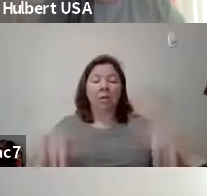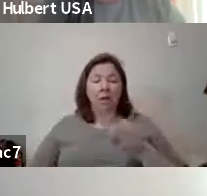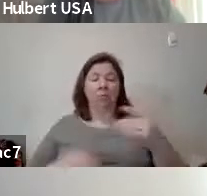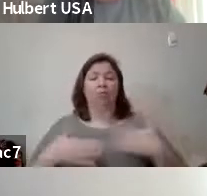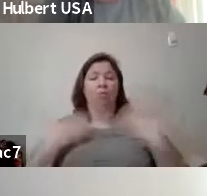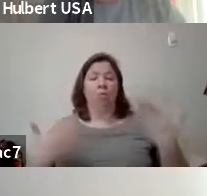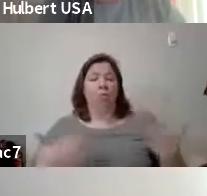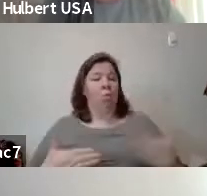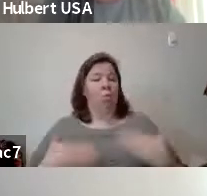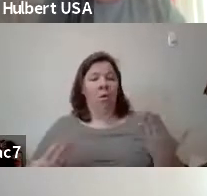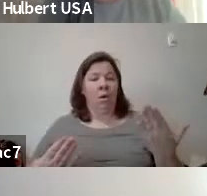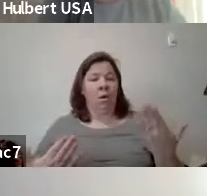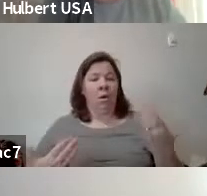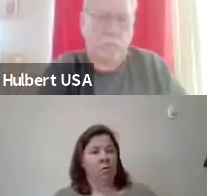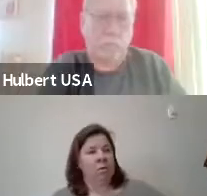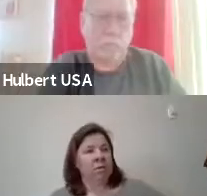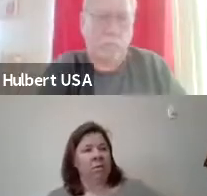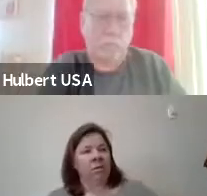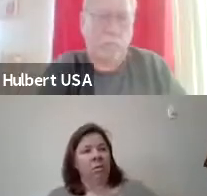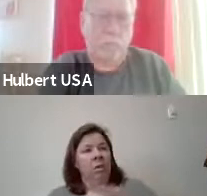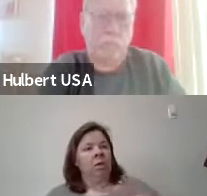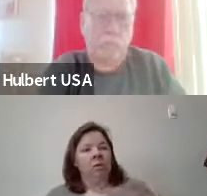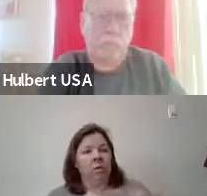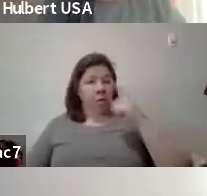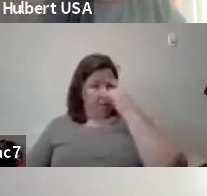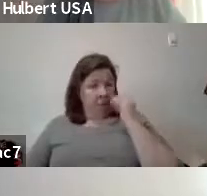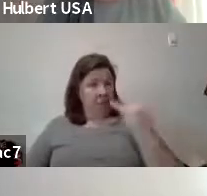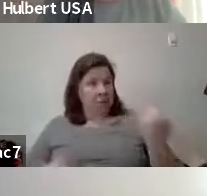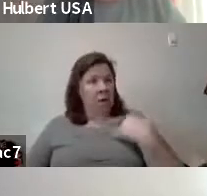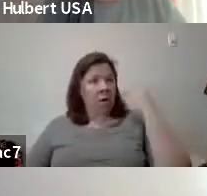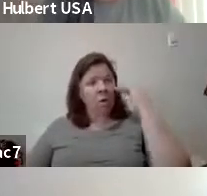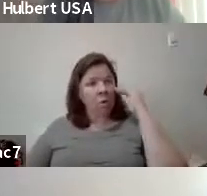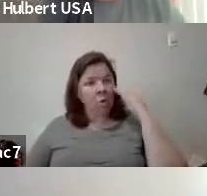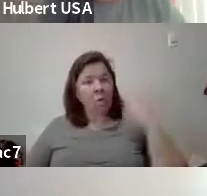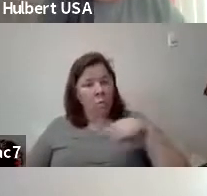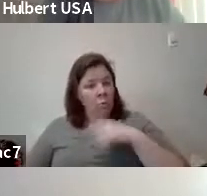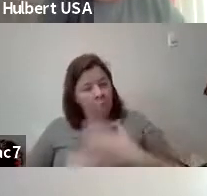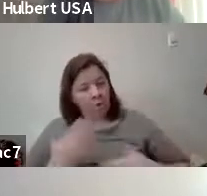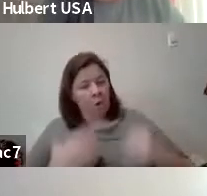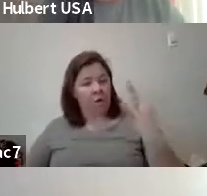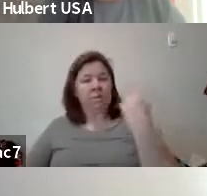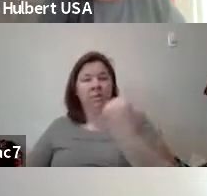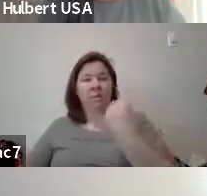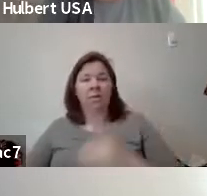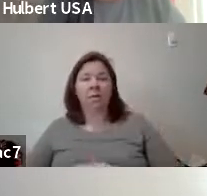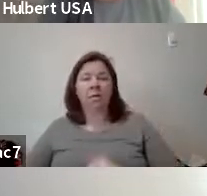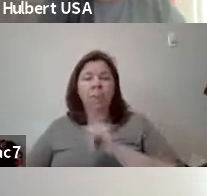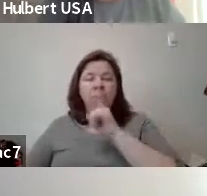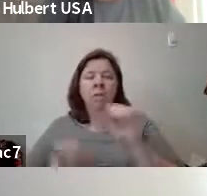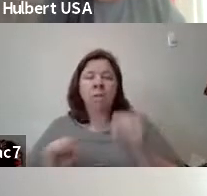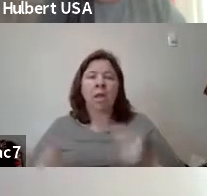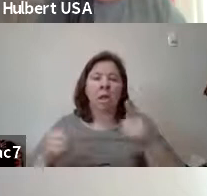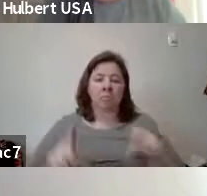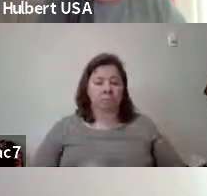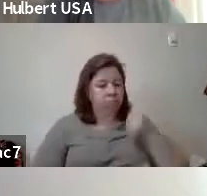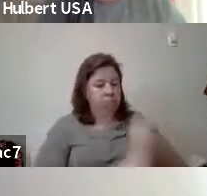It's resistance being released, because now I know that we are a part of something that really can have an